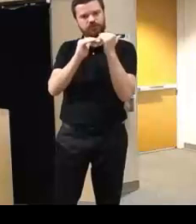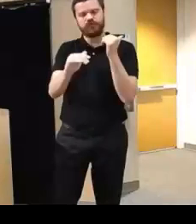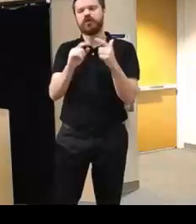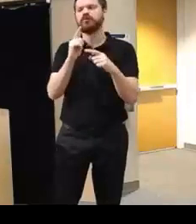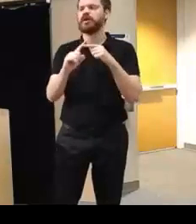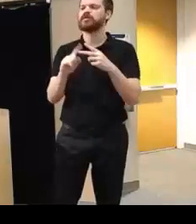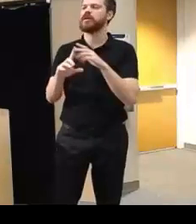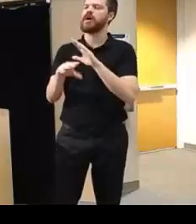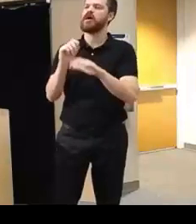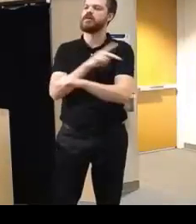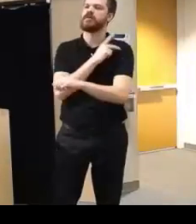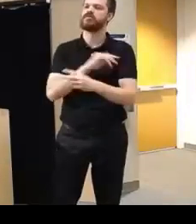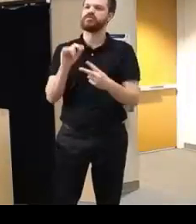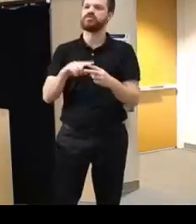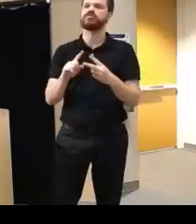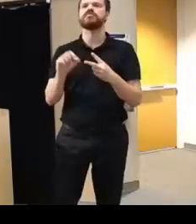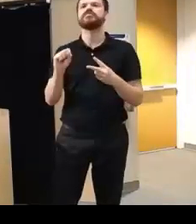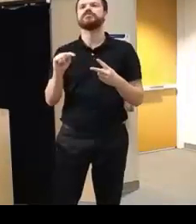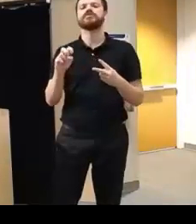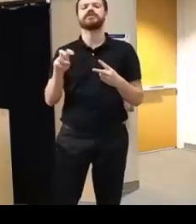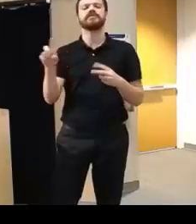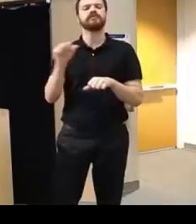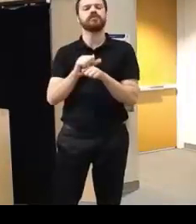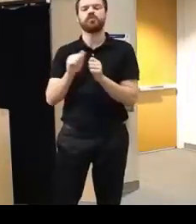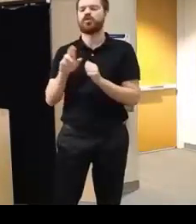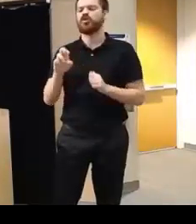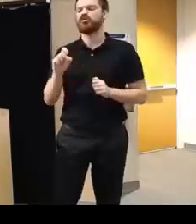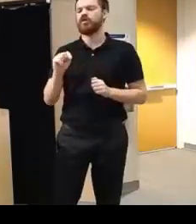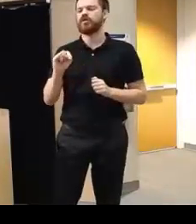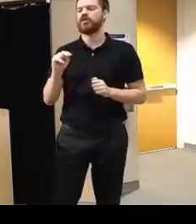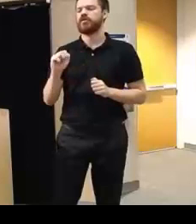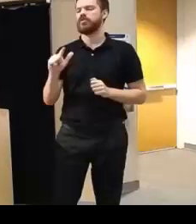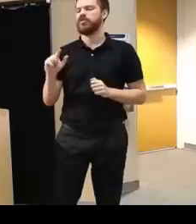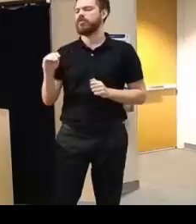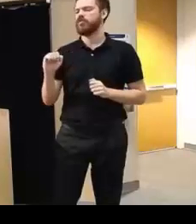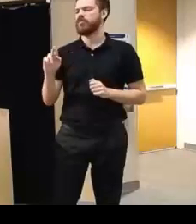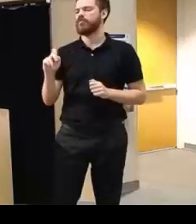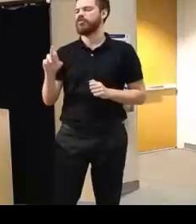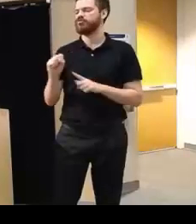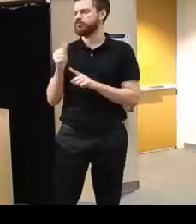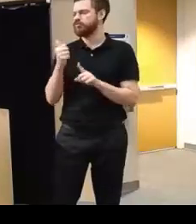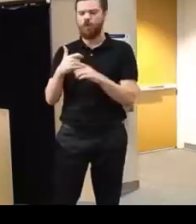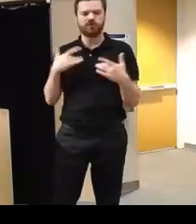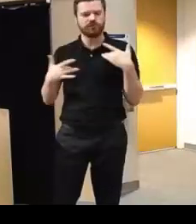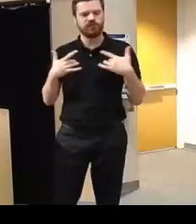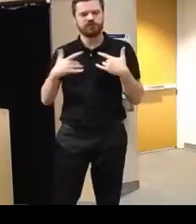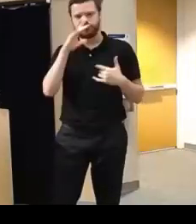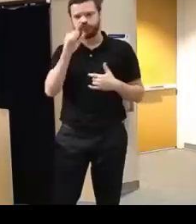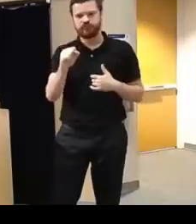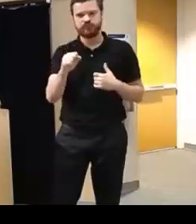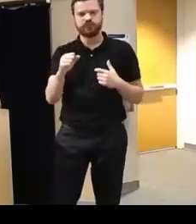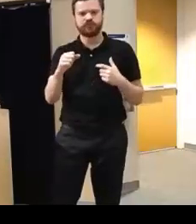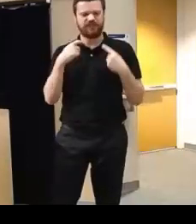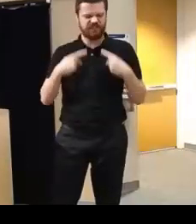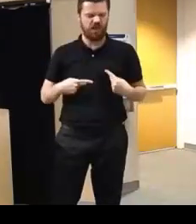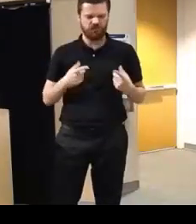setting. And Steve's work around retinal markers was really intriguing and exciting to think about what is the physiology versus